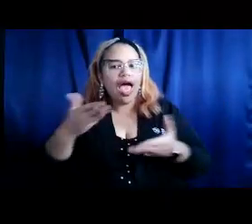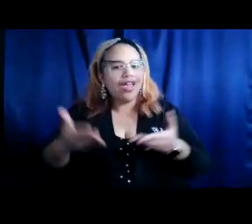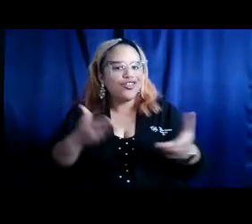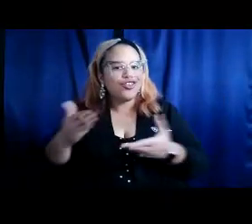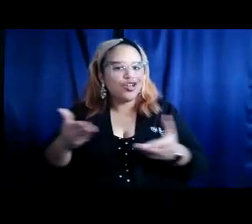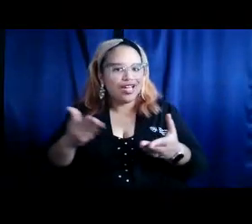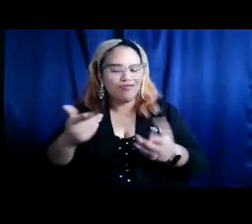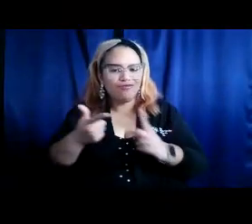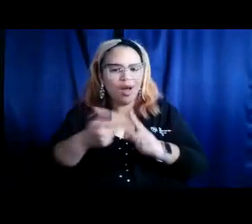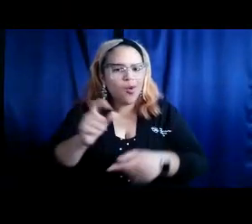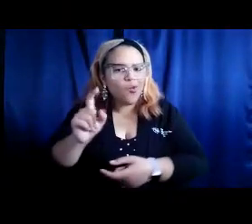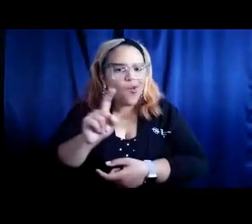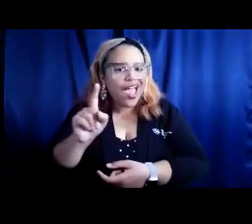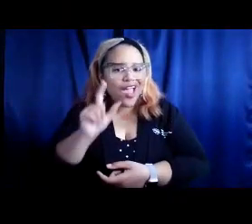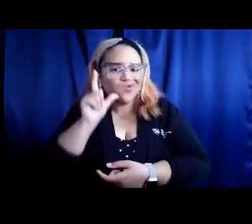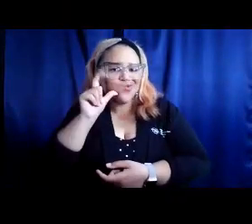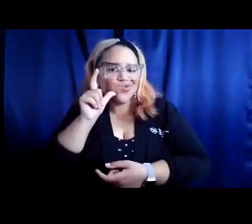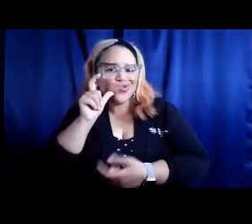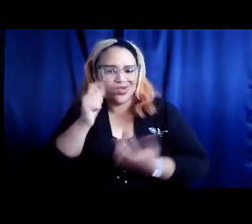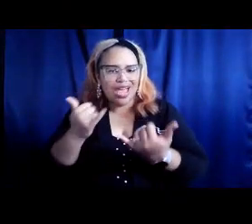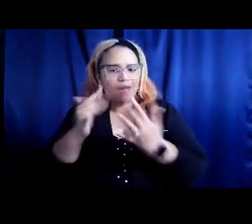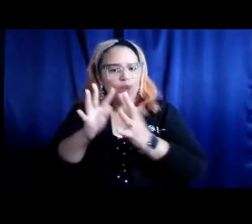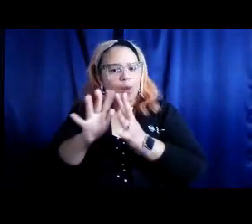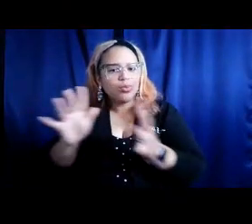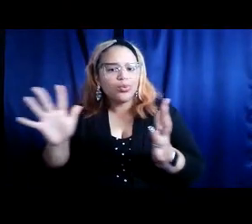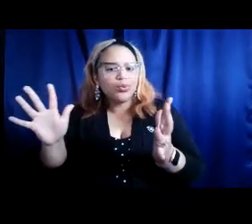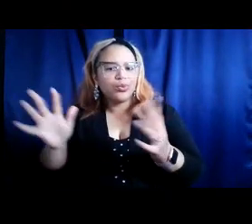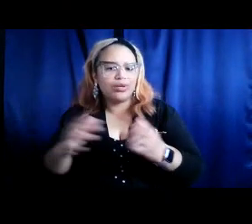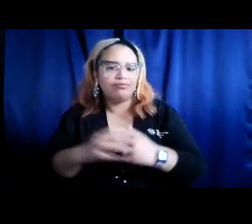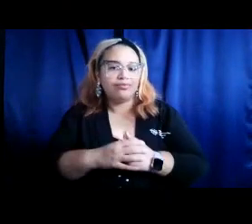your approach to reasonable accommodations and